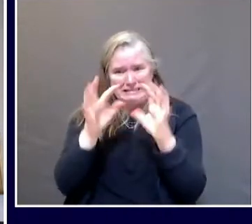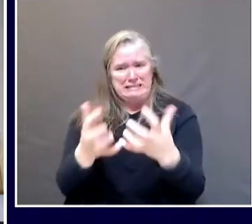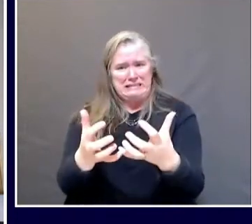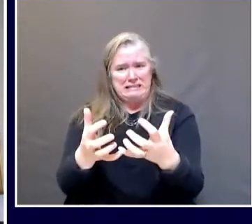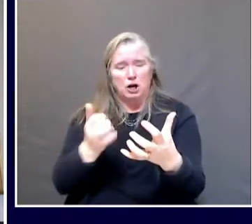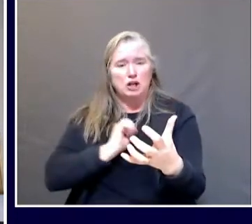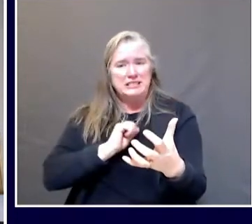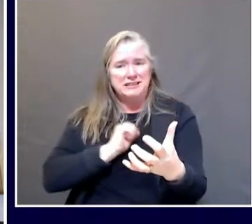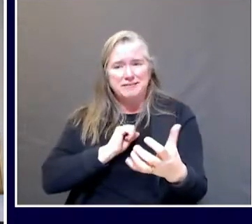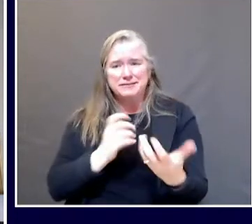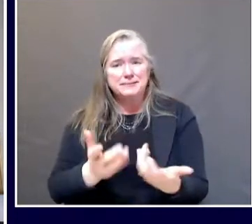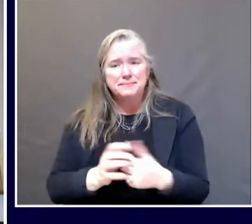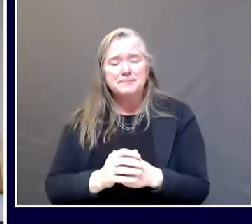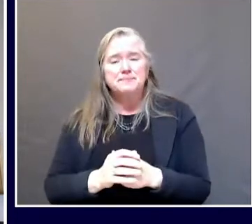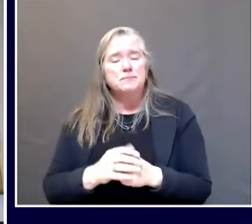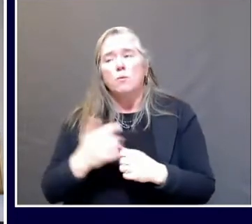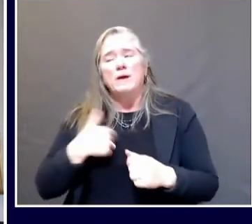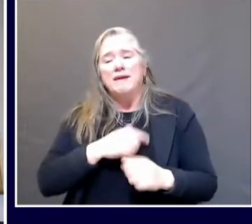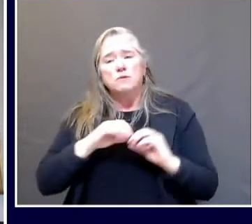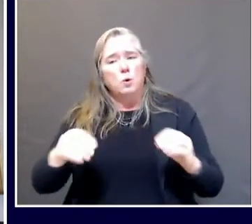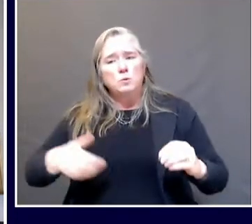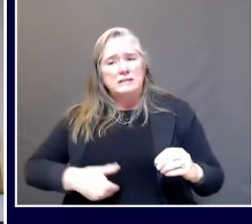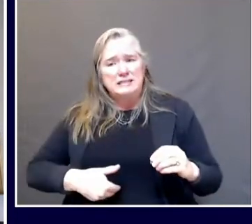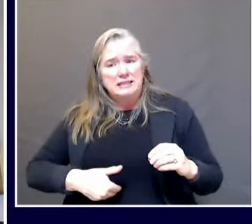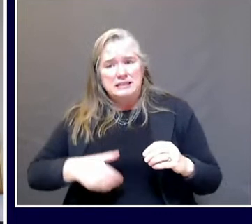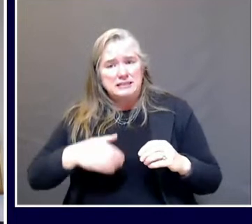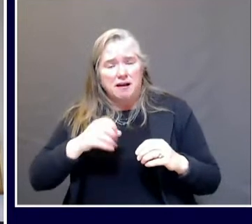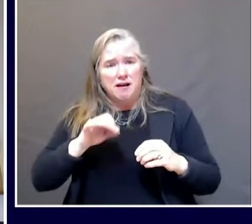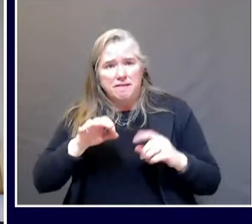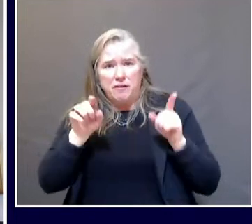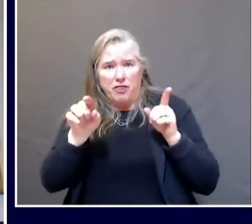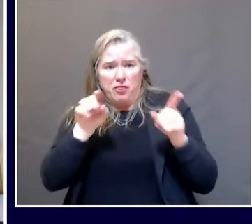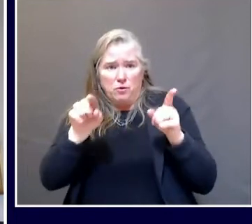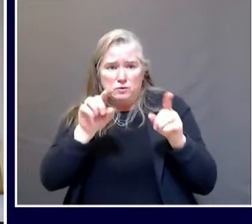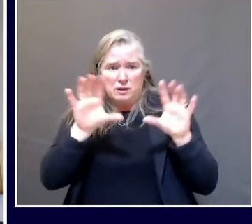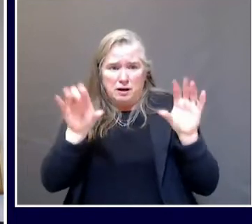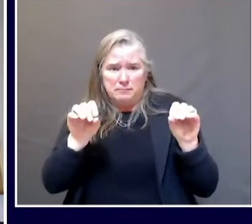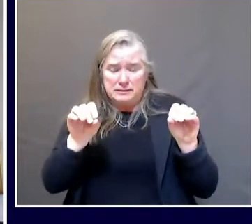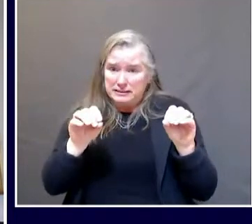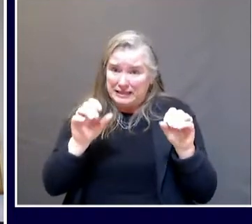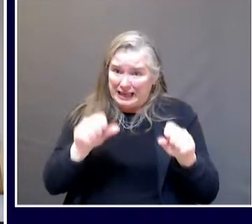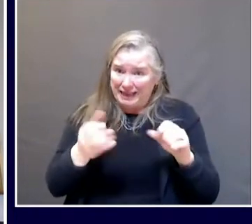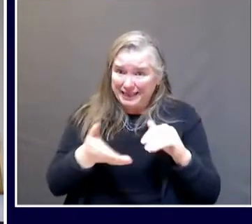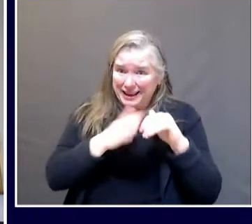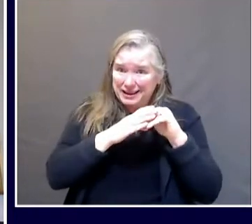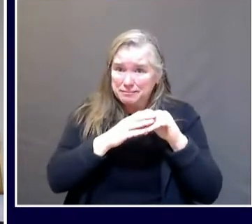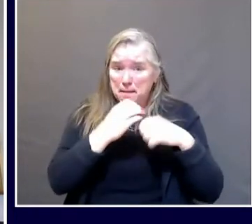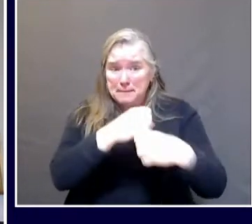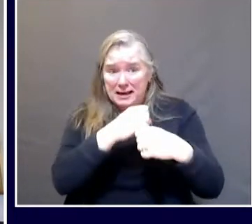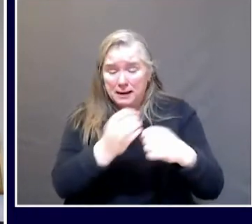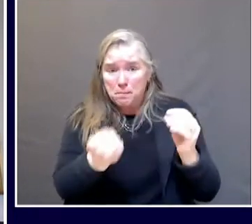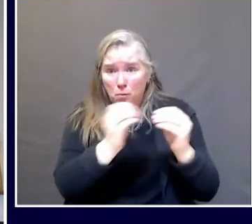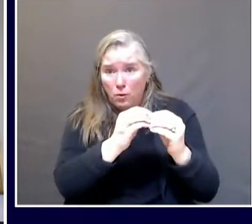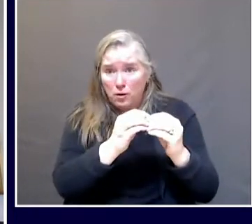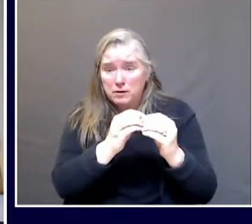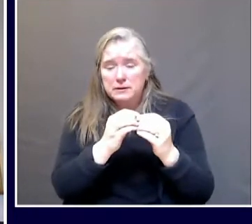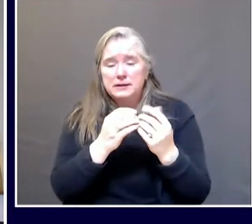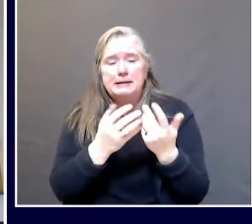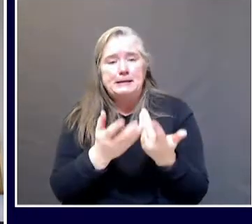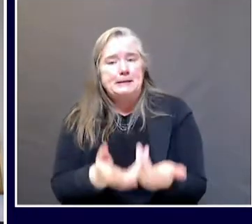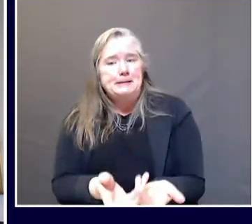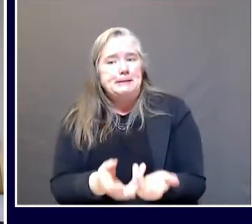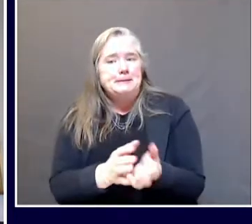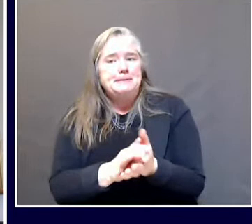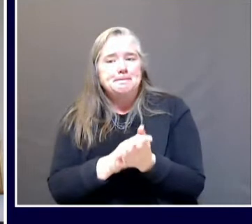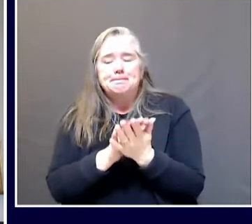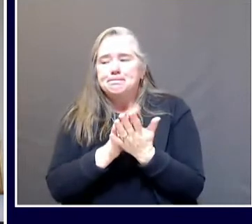We don't have a sense of when the production ramps may increase for the 2 existing vaccines, such that there will